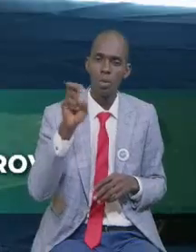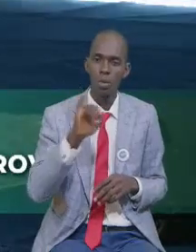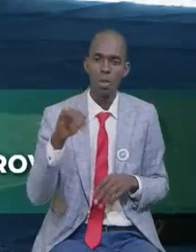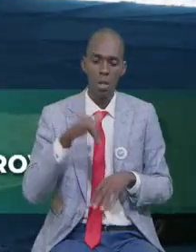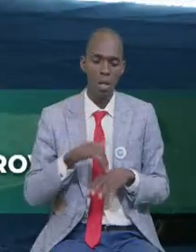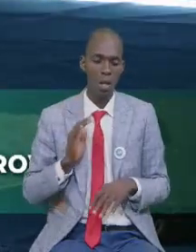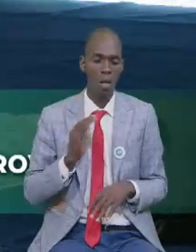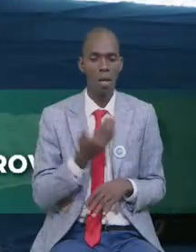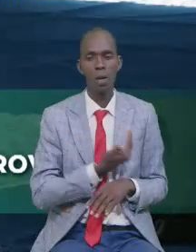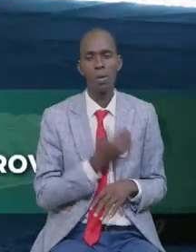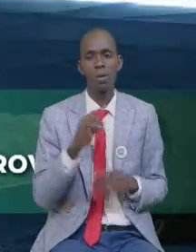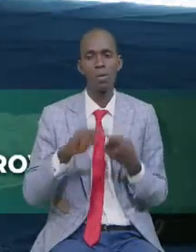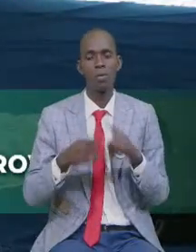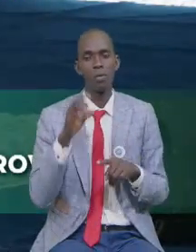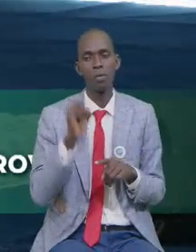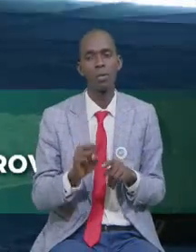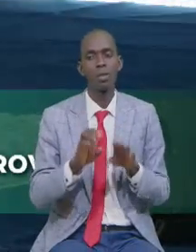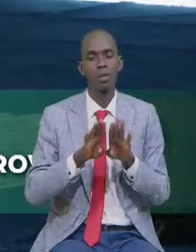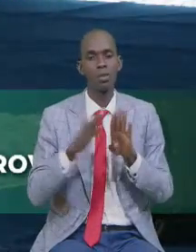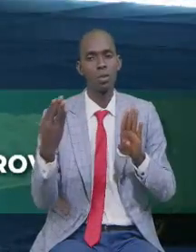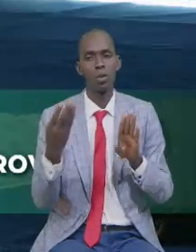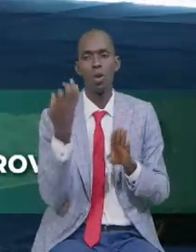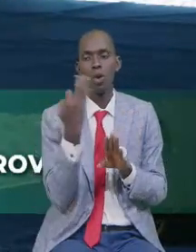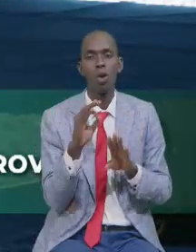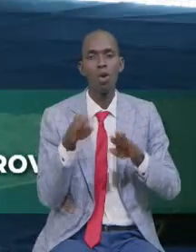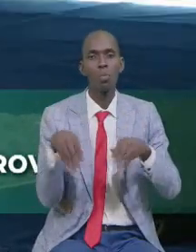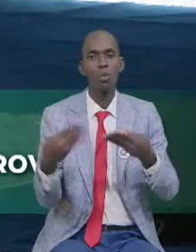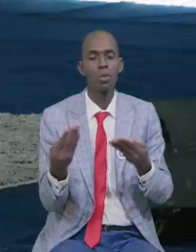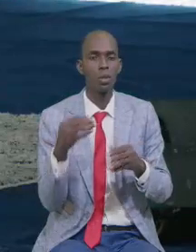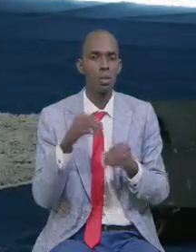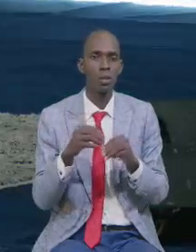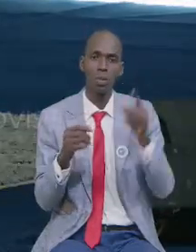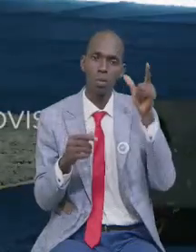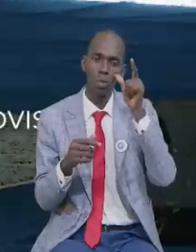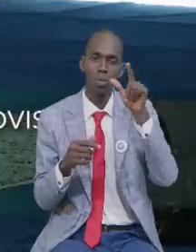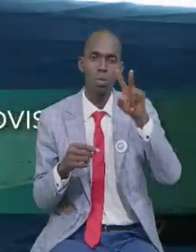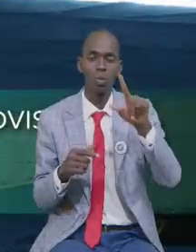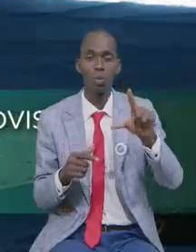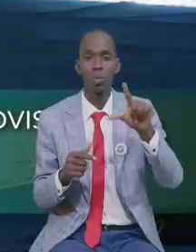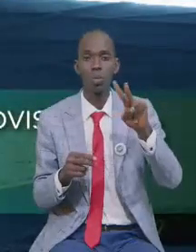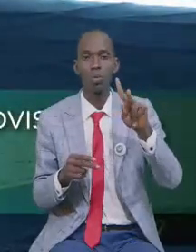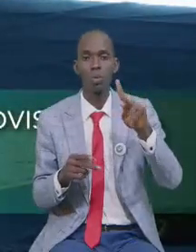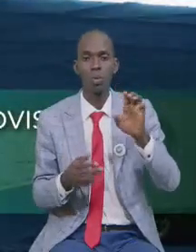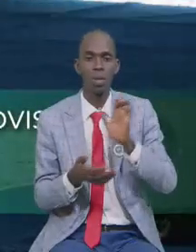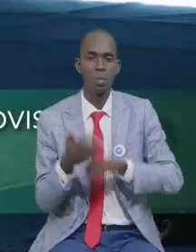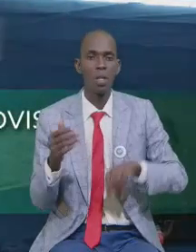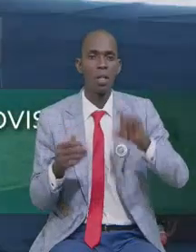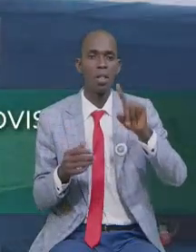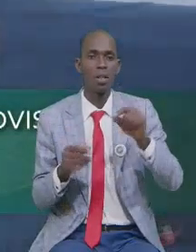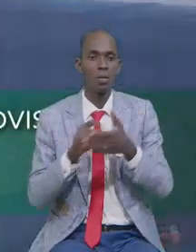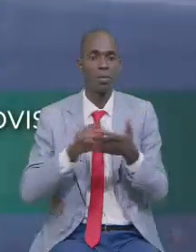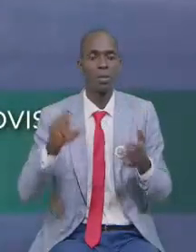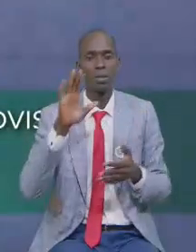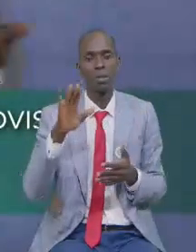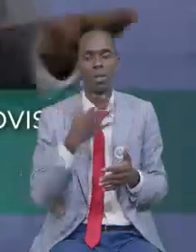of provision. Luke chapter 11, we're looking at verse 5. In verse 5, and he